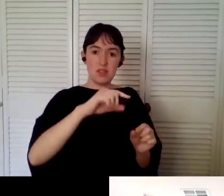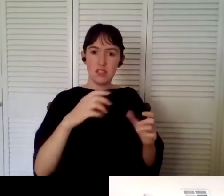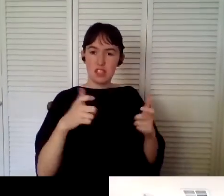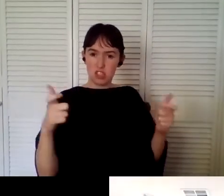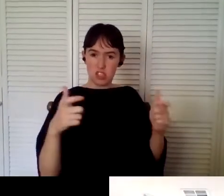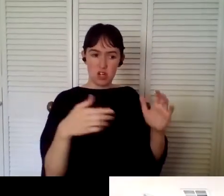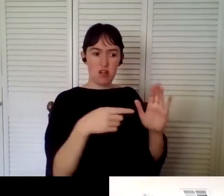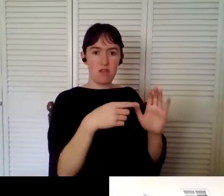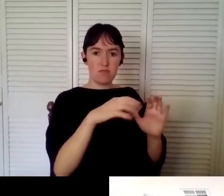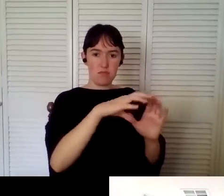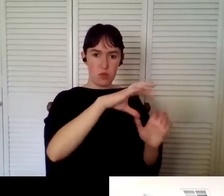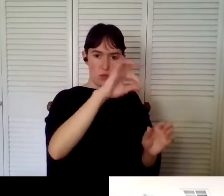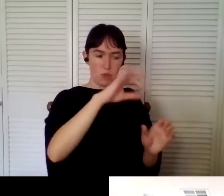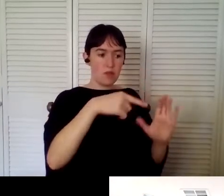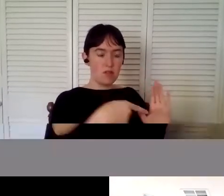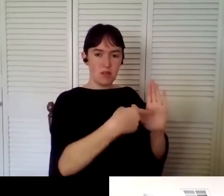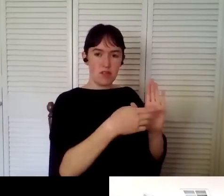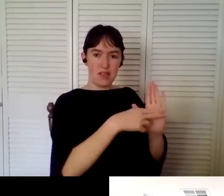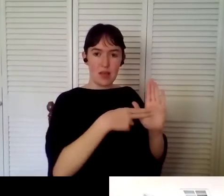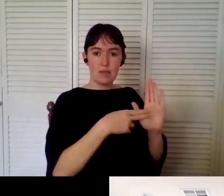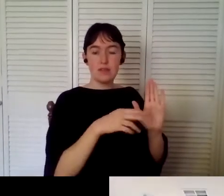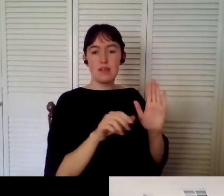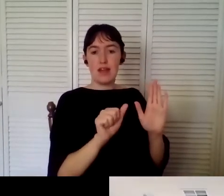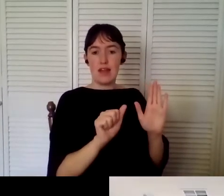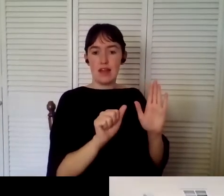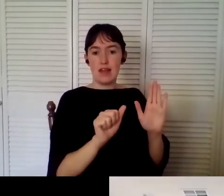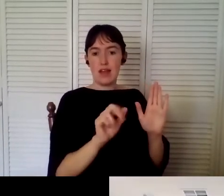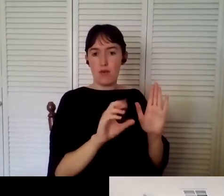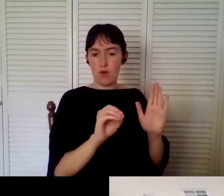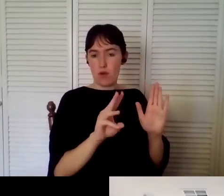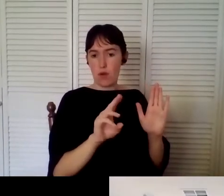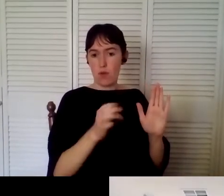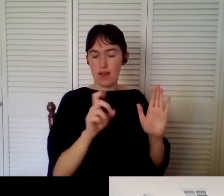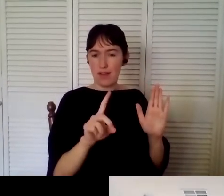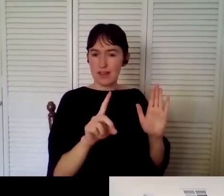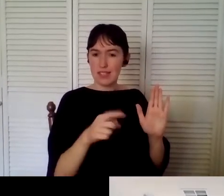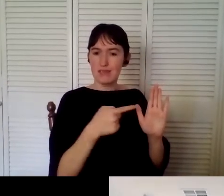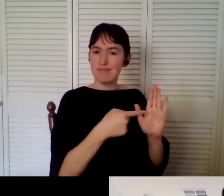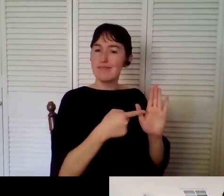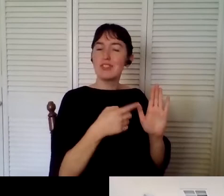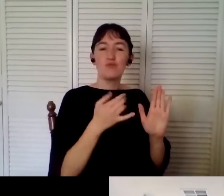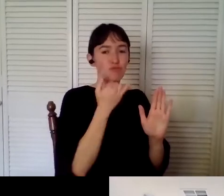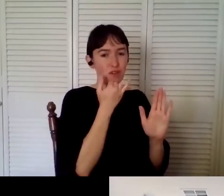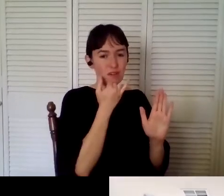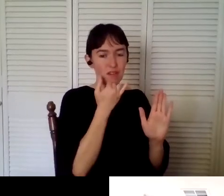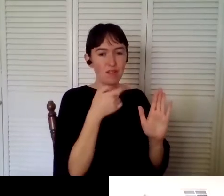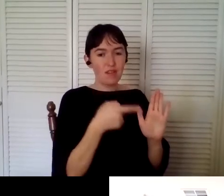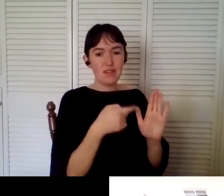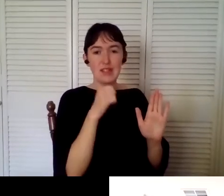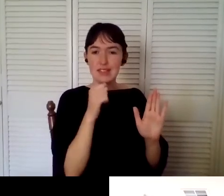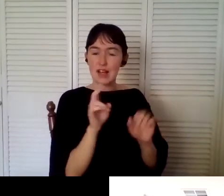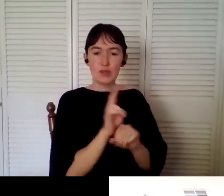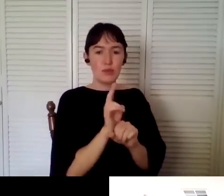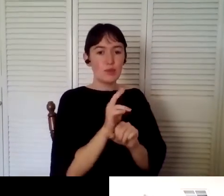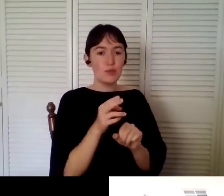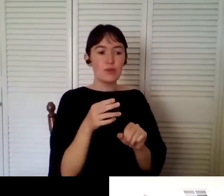labeled as bird points in museums, which gives people a false impression that these are arrowheads used to hunt deer and these are arrowheads